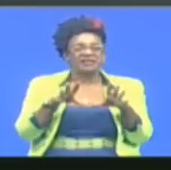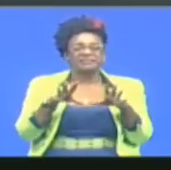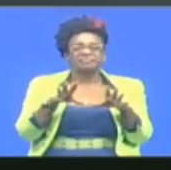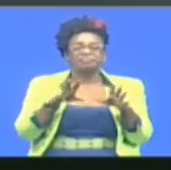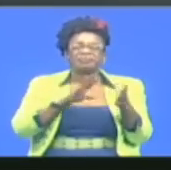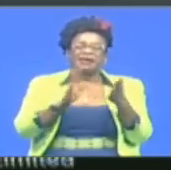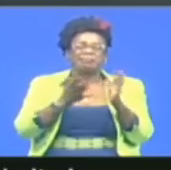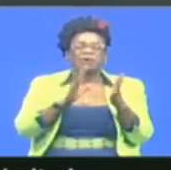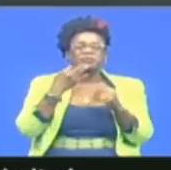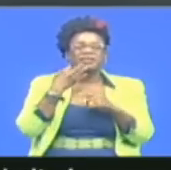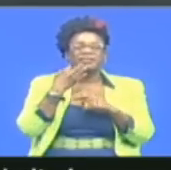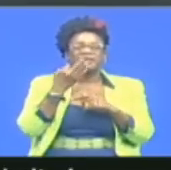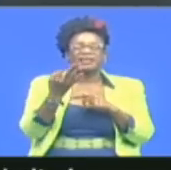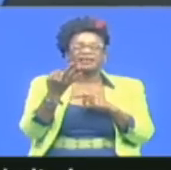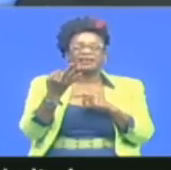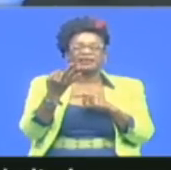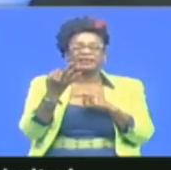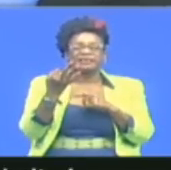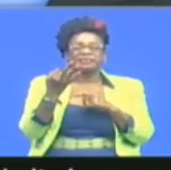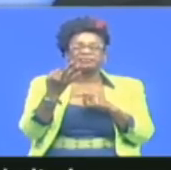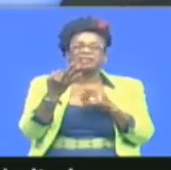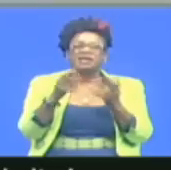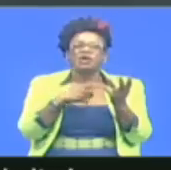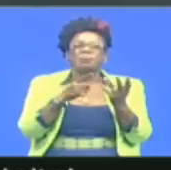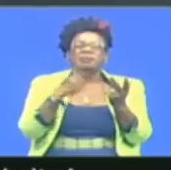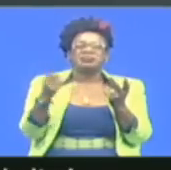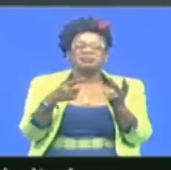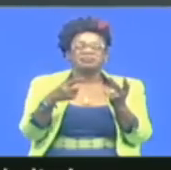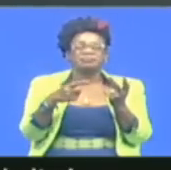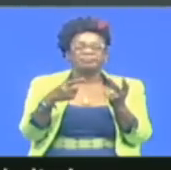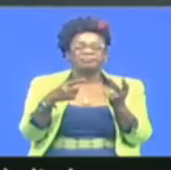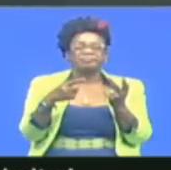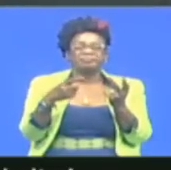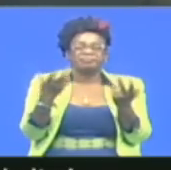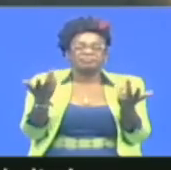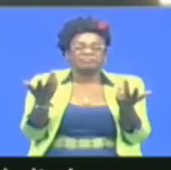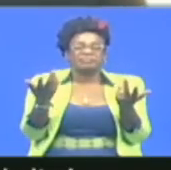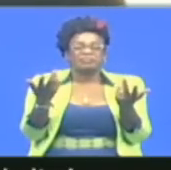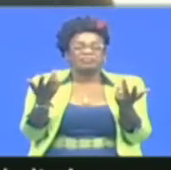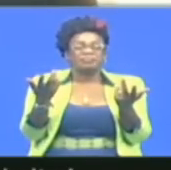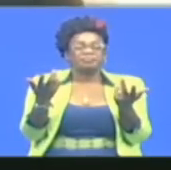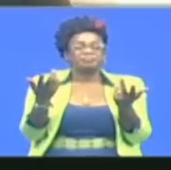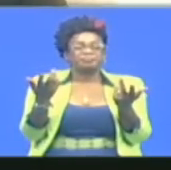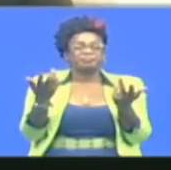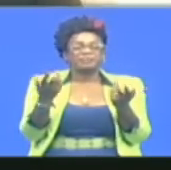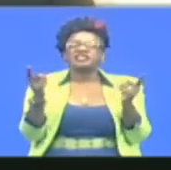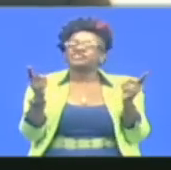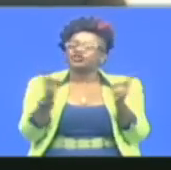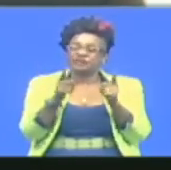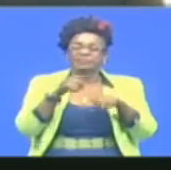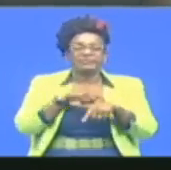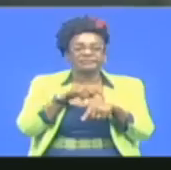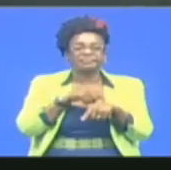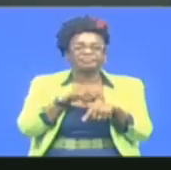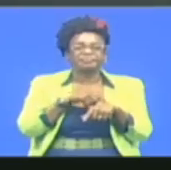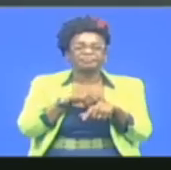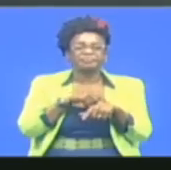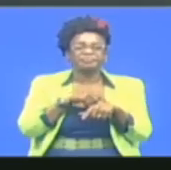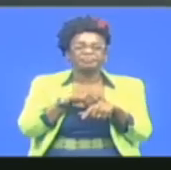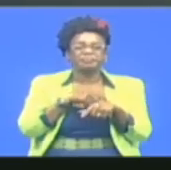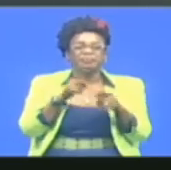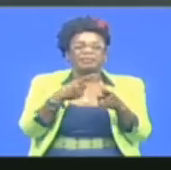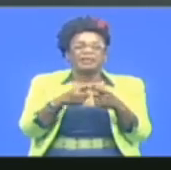and I don't know how many months. It's very, actually, it's a short moment. Then I just come and begin